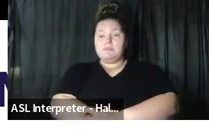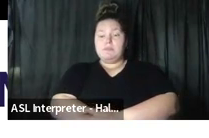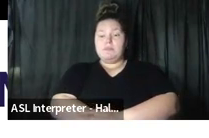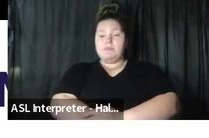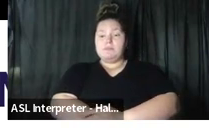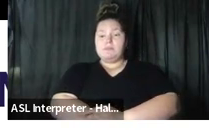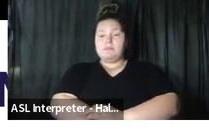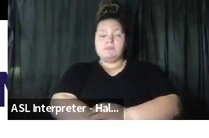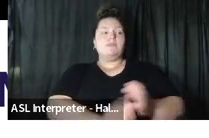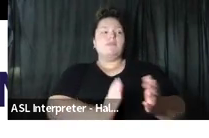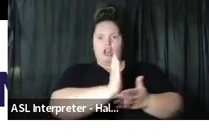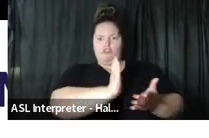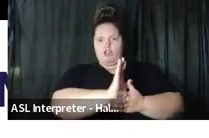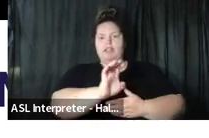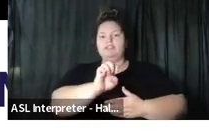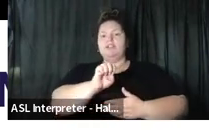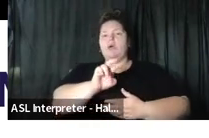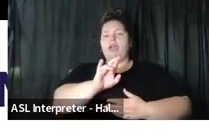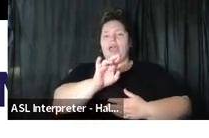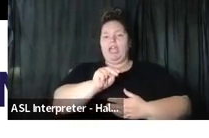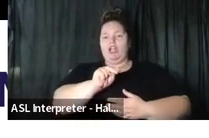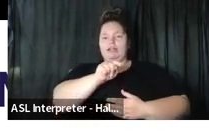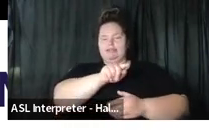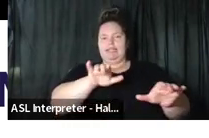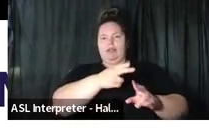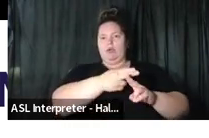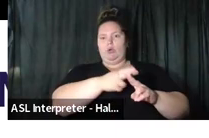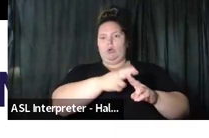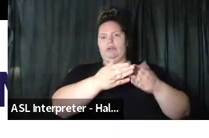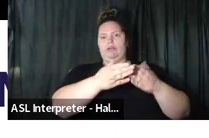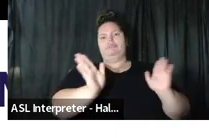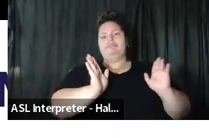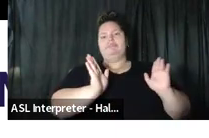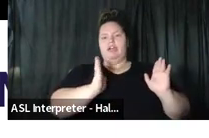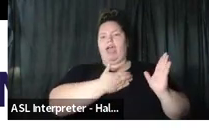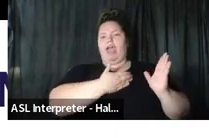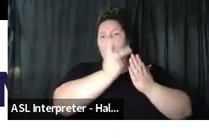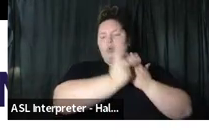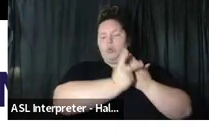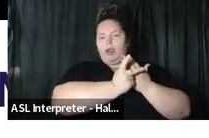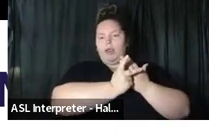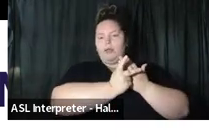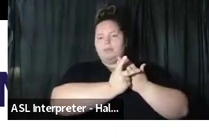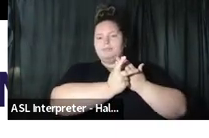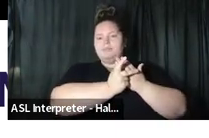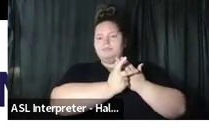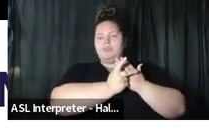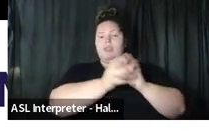All right, so Aaron did a quick overview of our program. The biggest takeaways about the Michigan